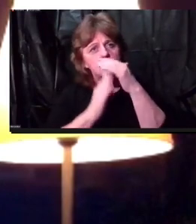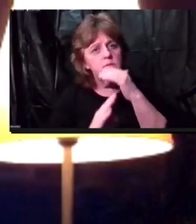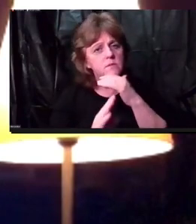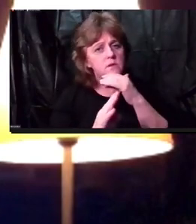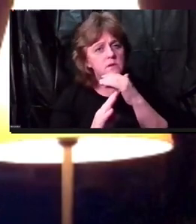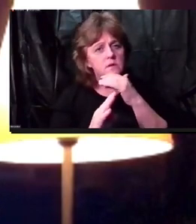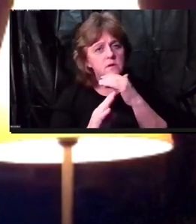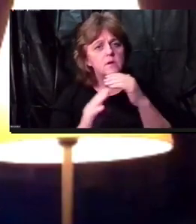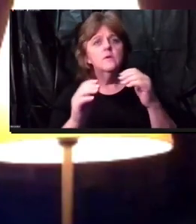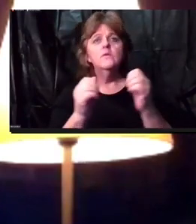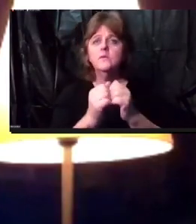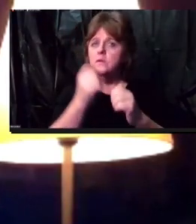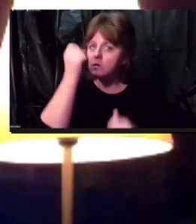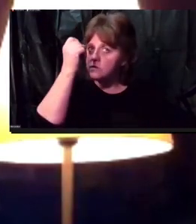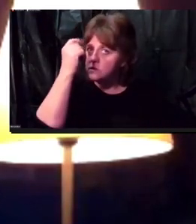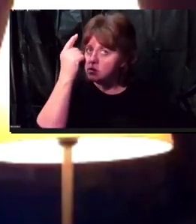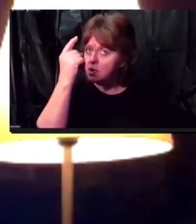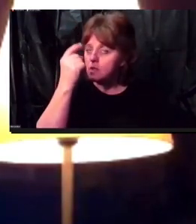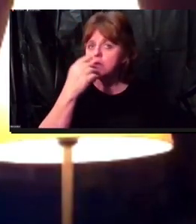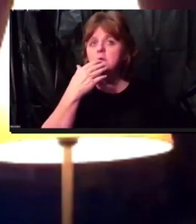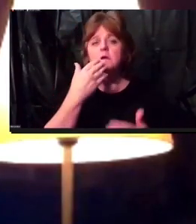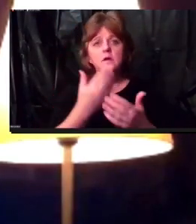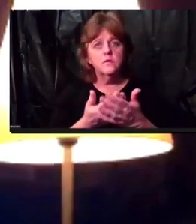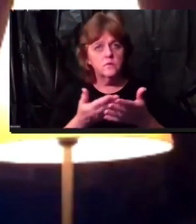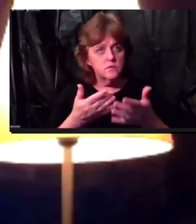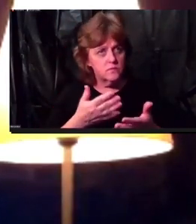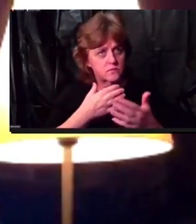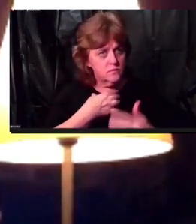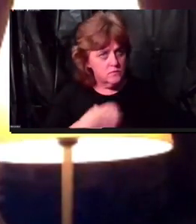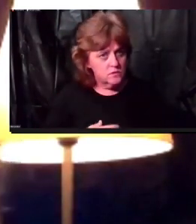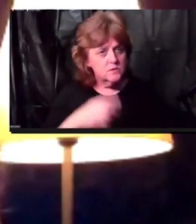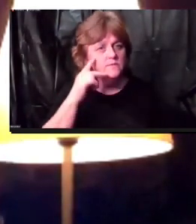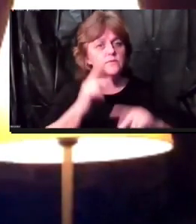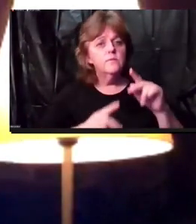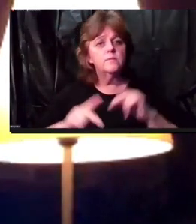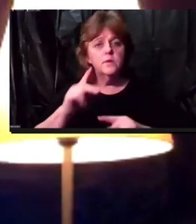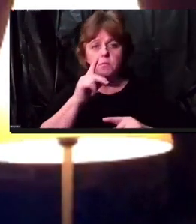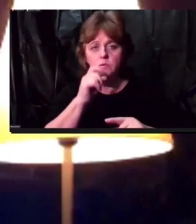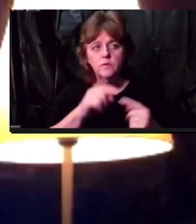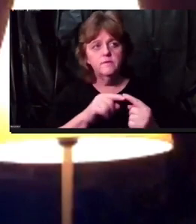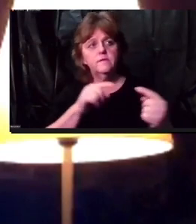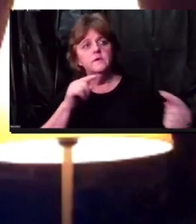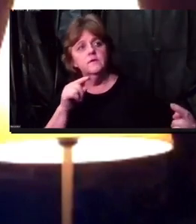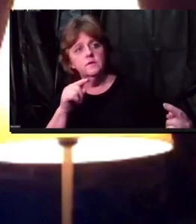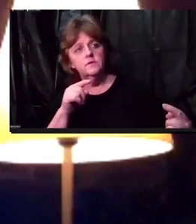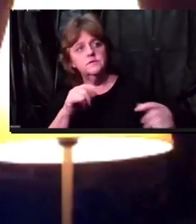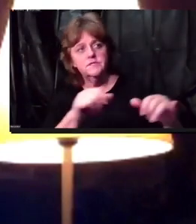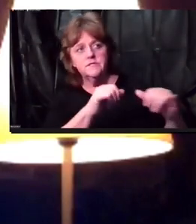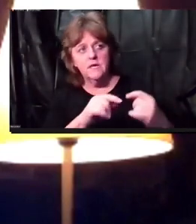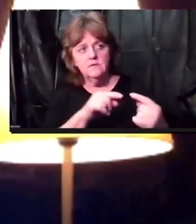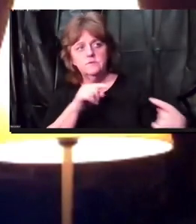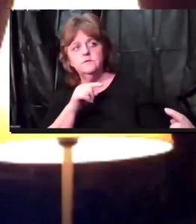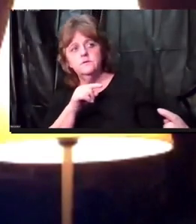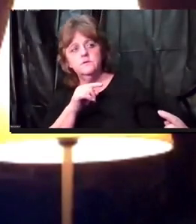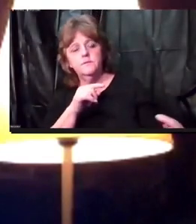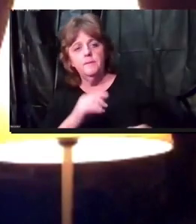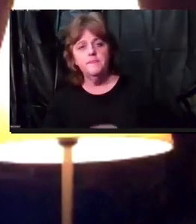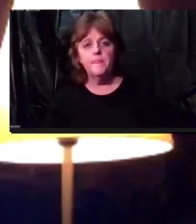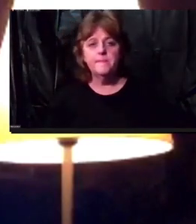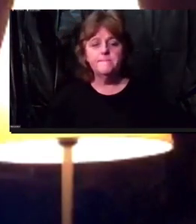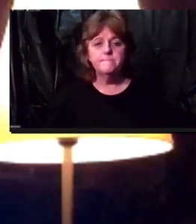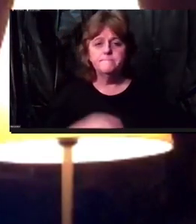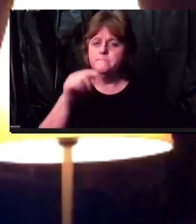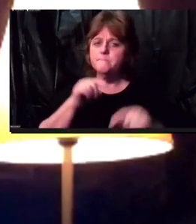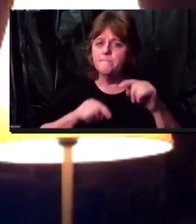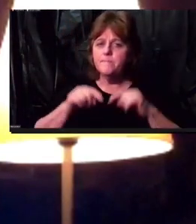and with understanding and goodwill for those who have strikingly different standards. And I go